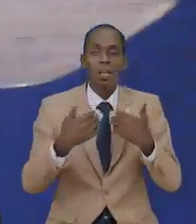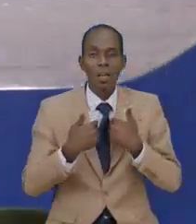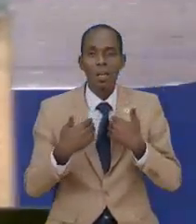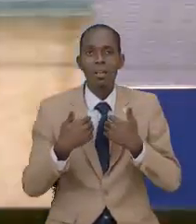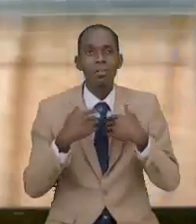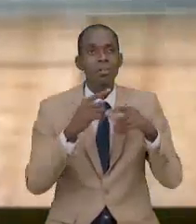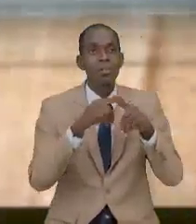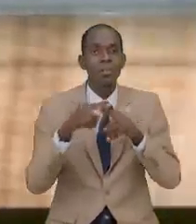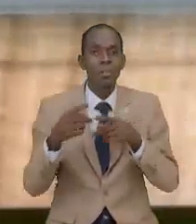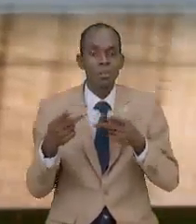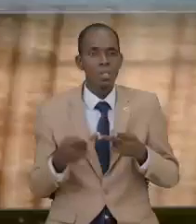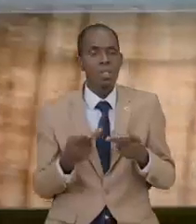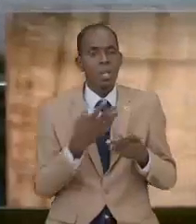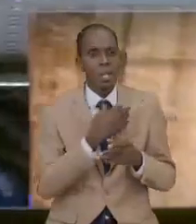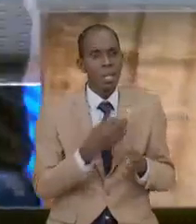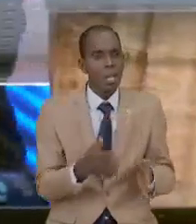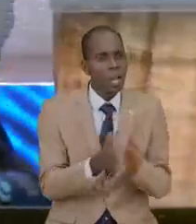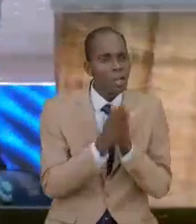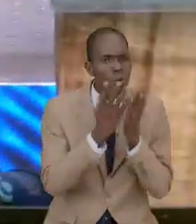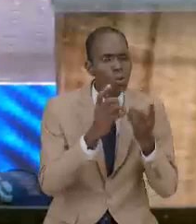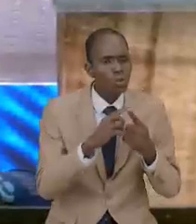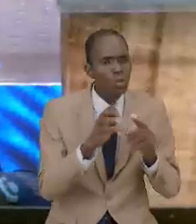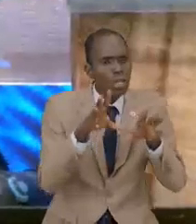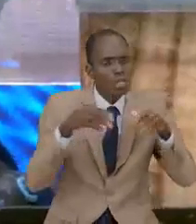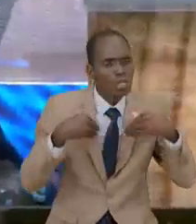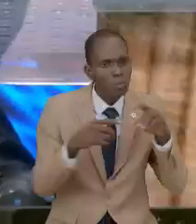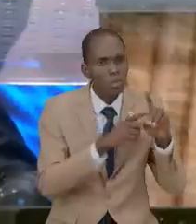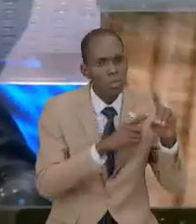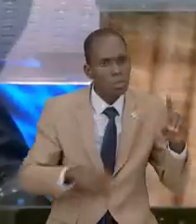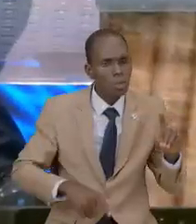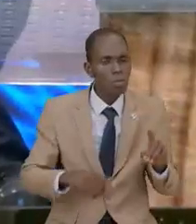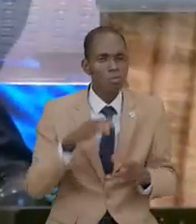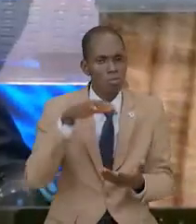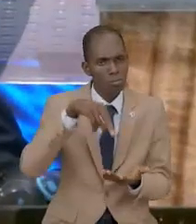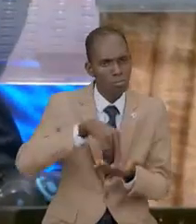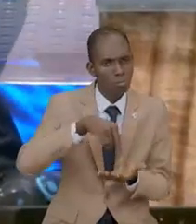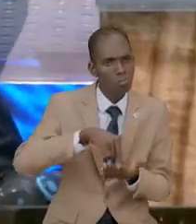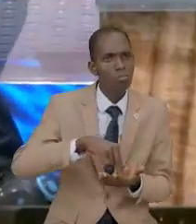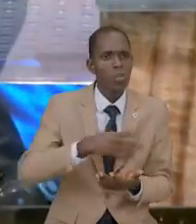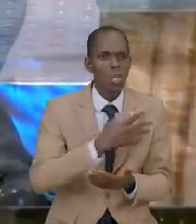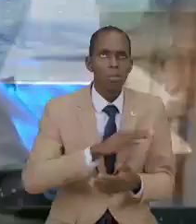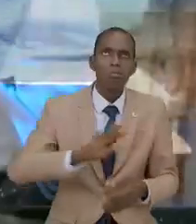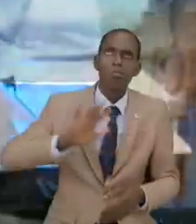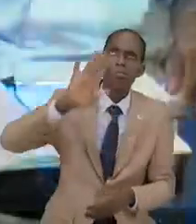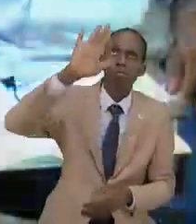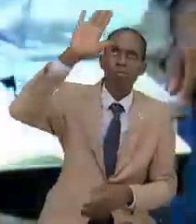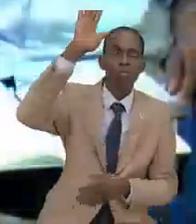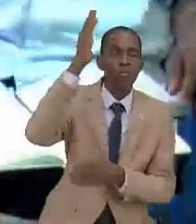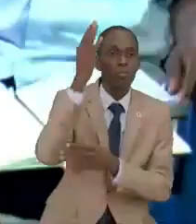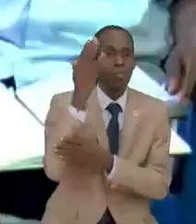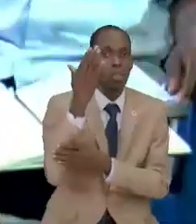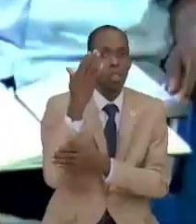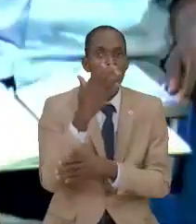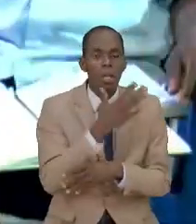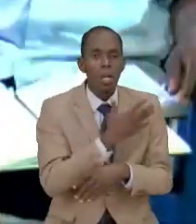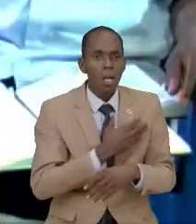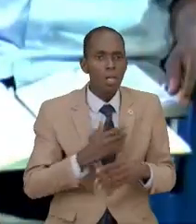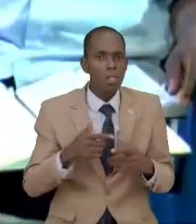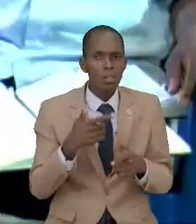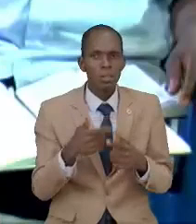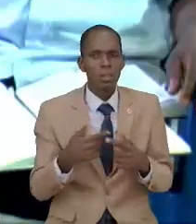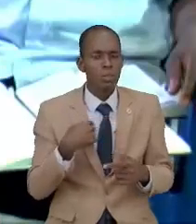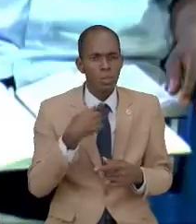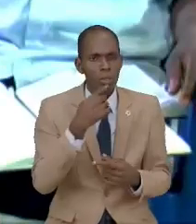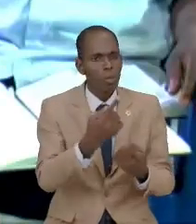to receive the Lord as your personal Savior, stand up there and raise up your hand, and then we say come